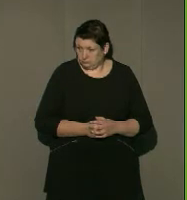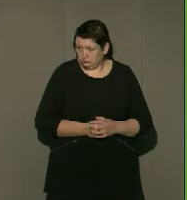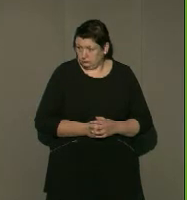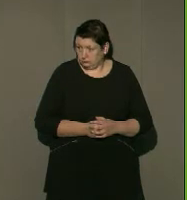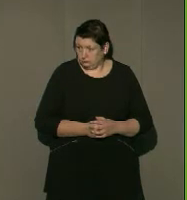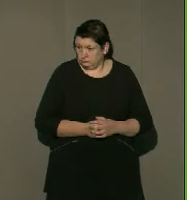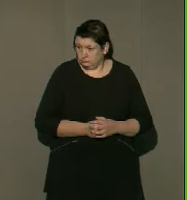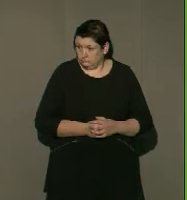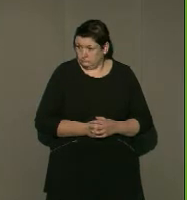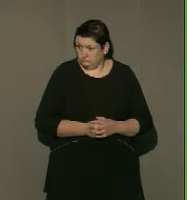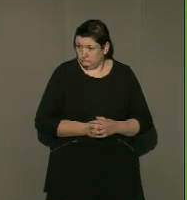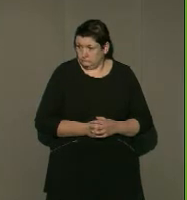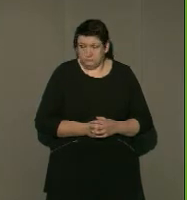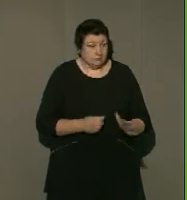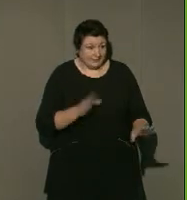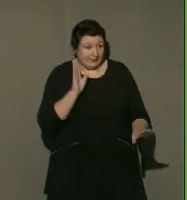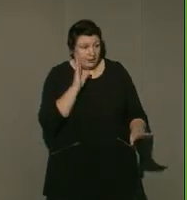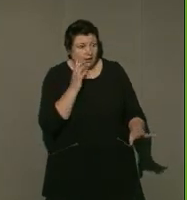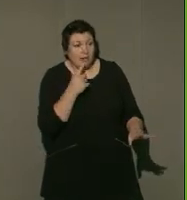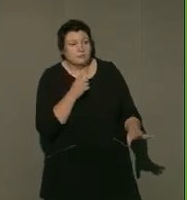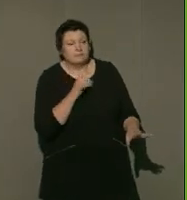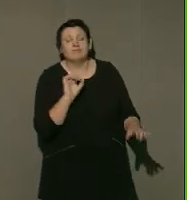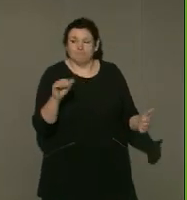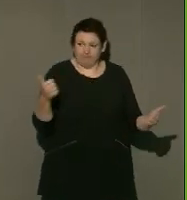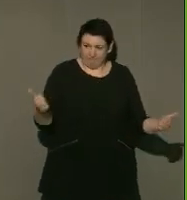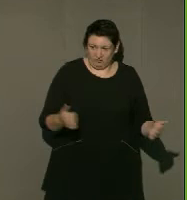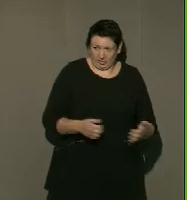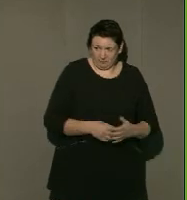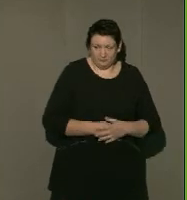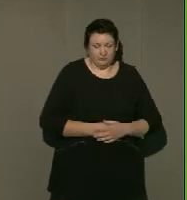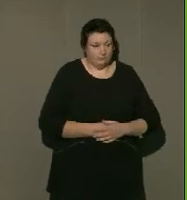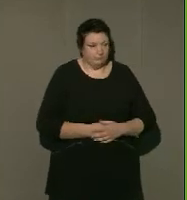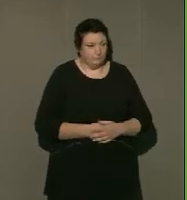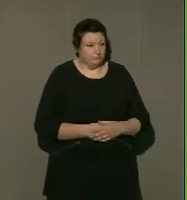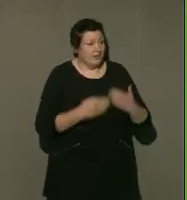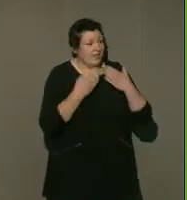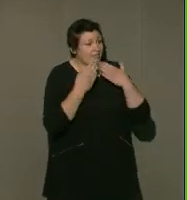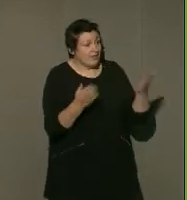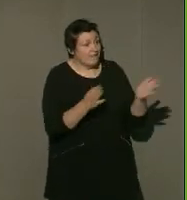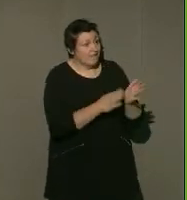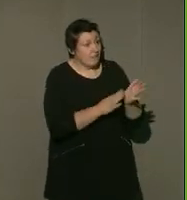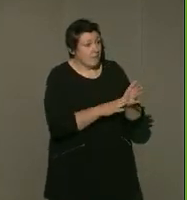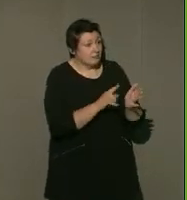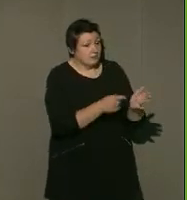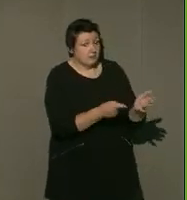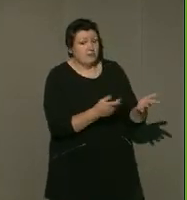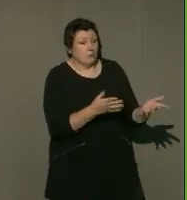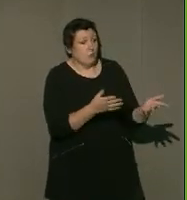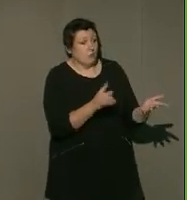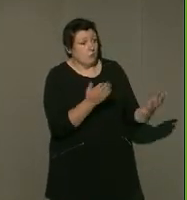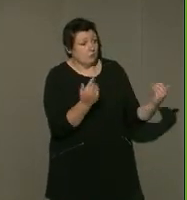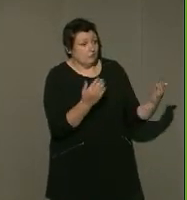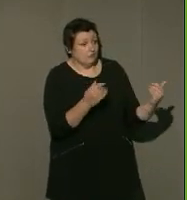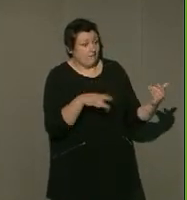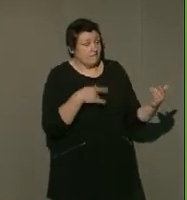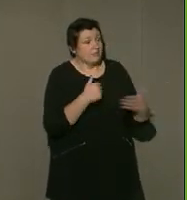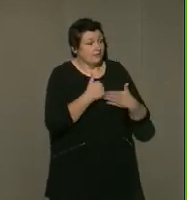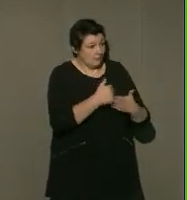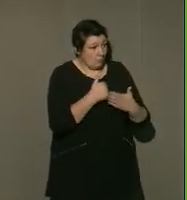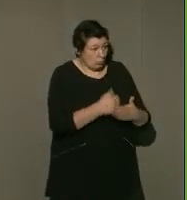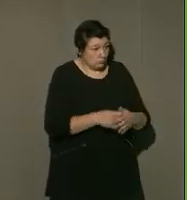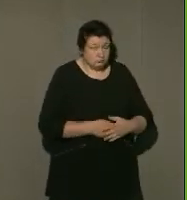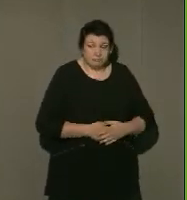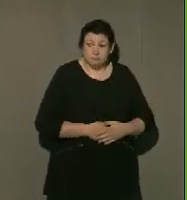Thank you. Can you hear me? Thank you. I thank Martin for his contribution, which I fully support. I